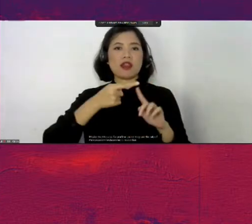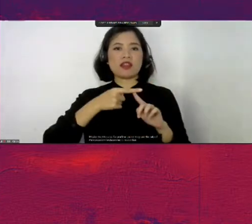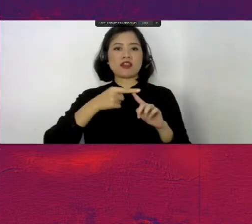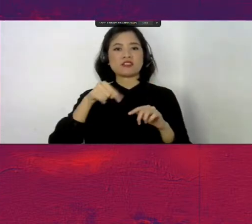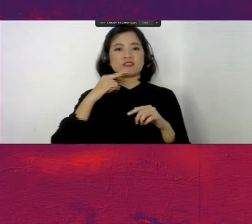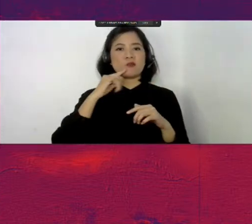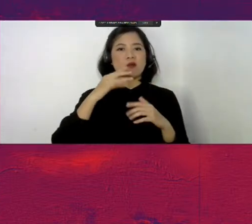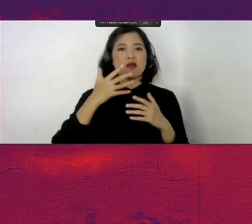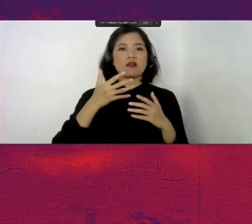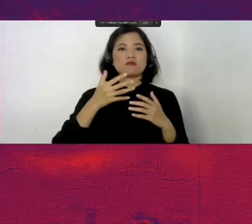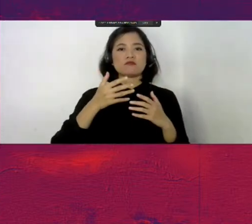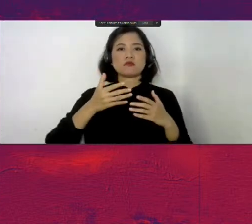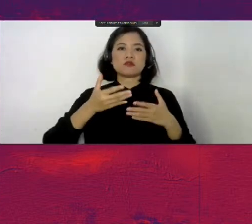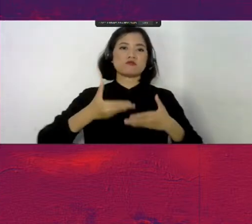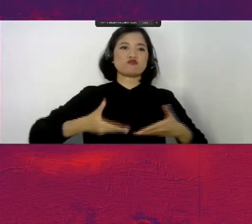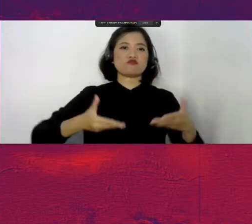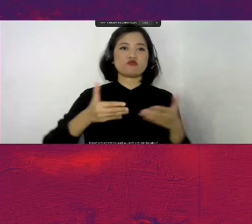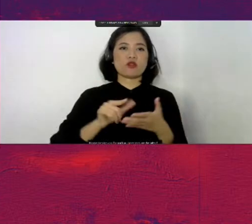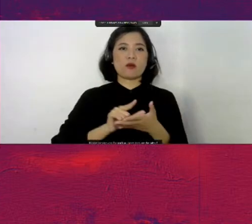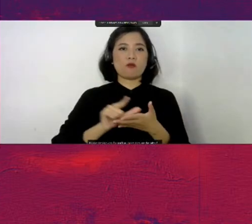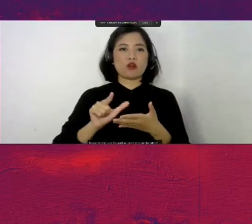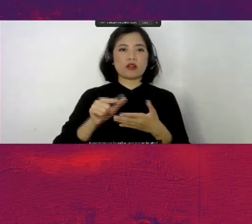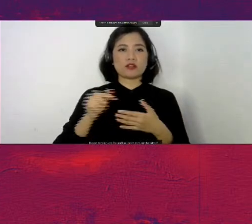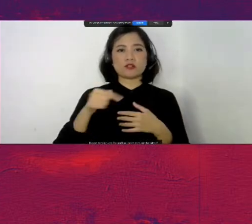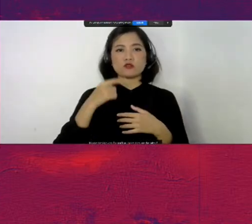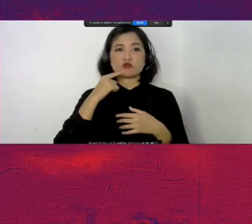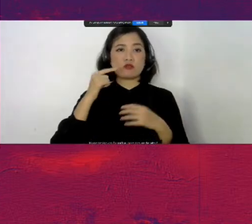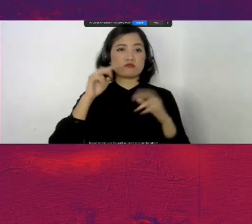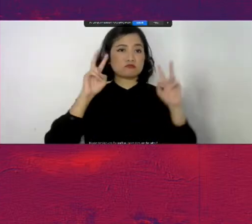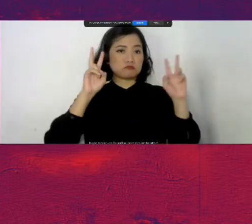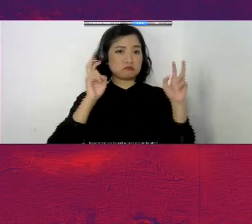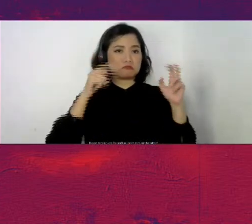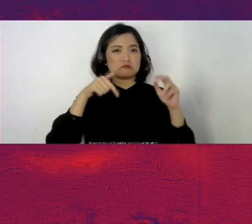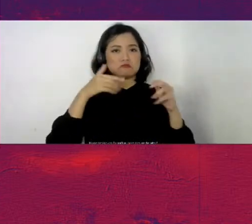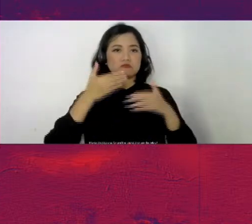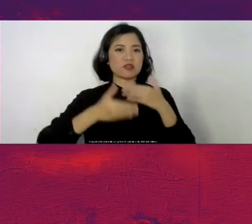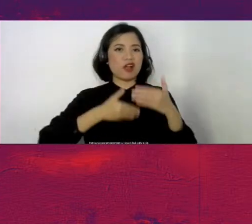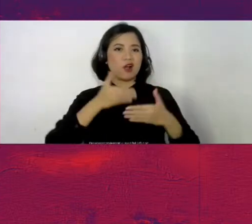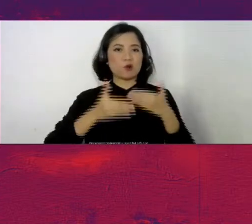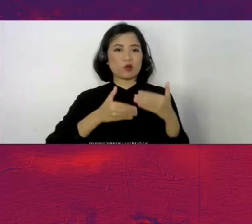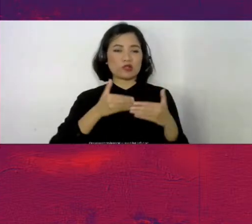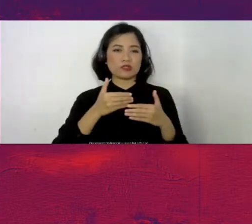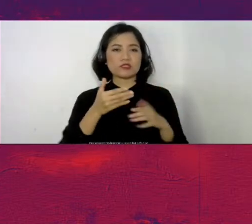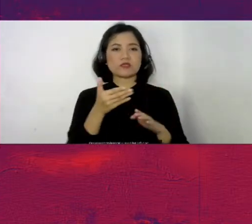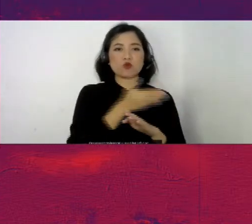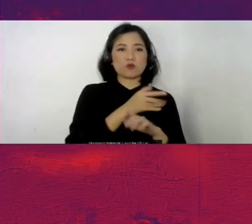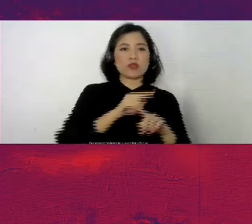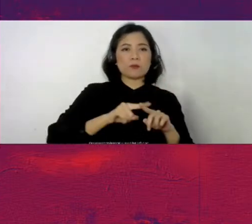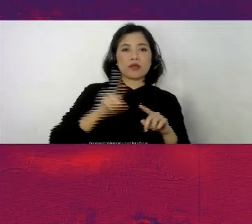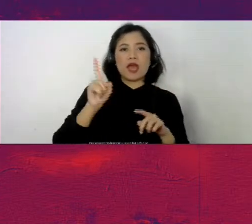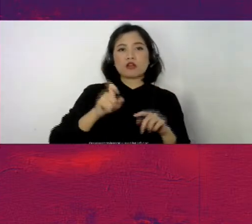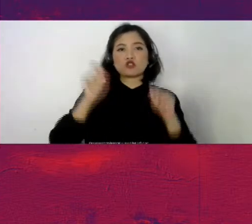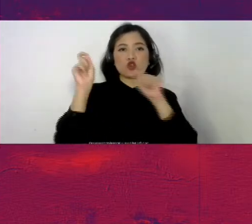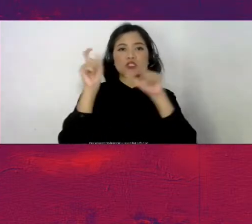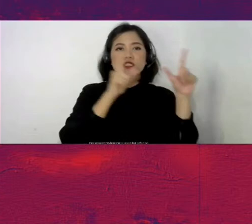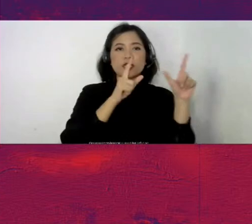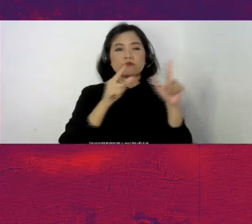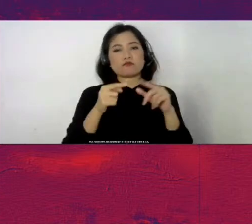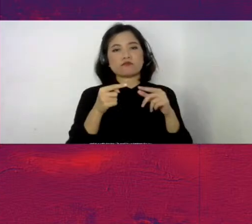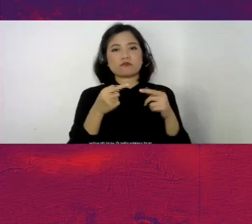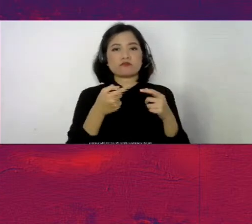we continue with the talk, we need to understand the key concepts because my background is in accounting,